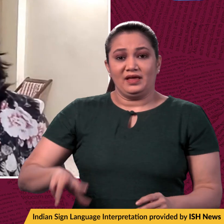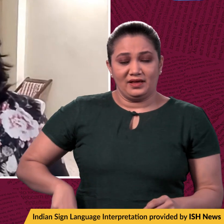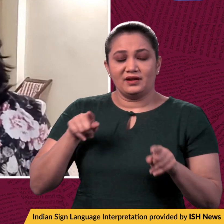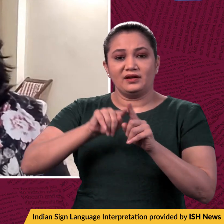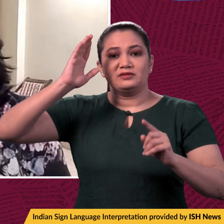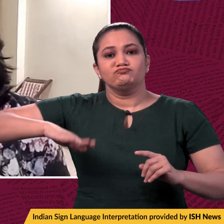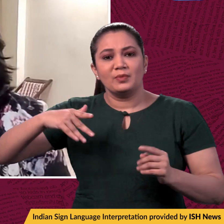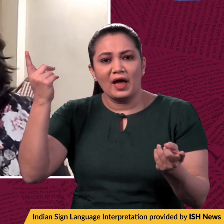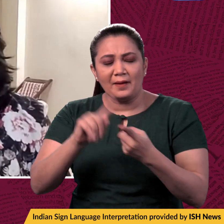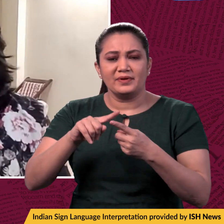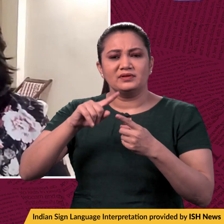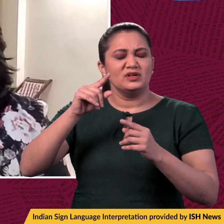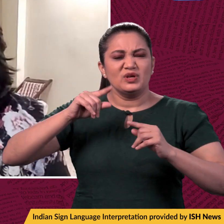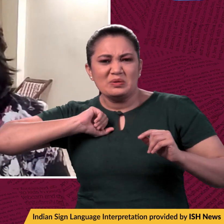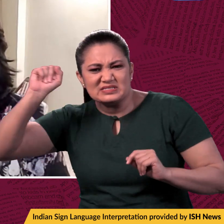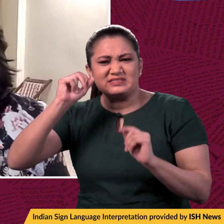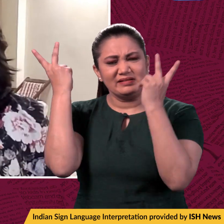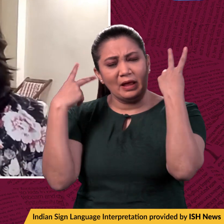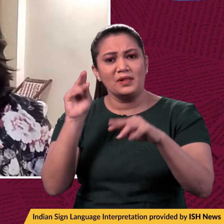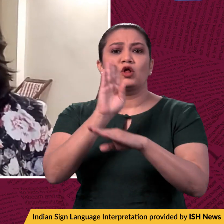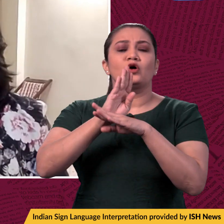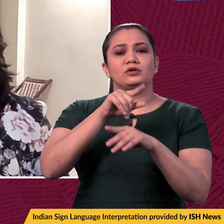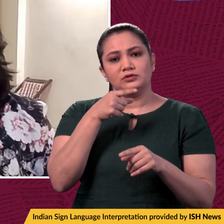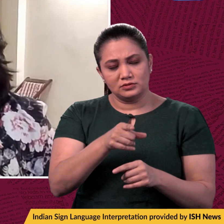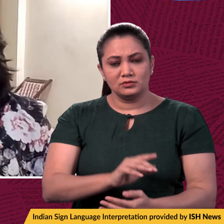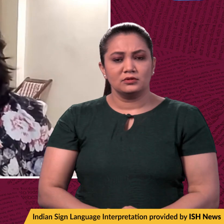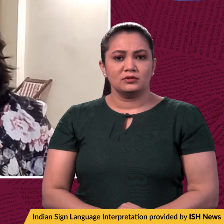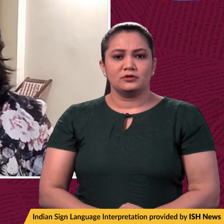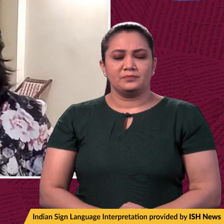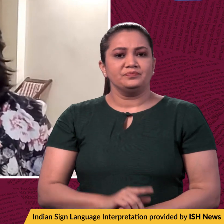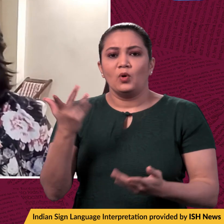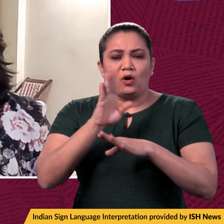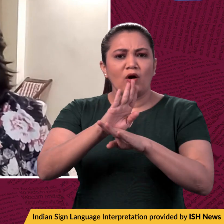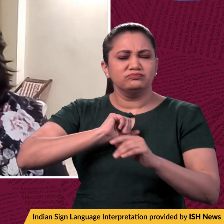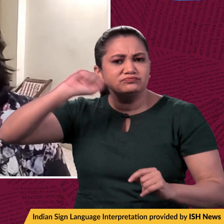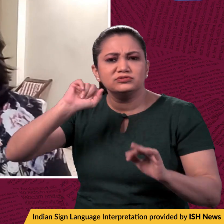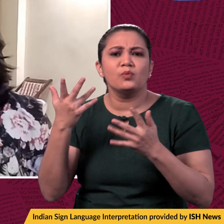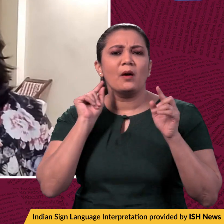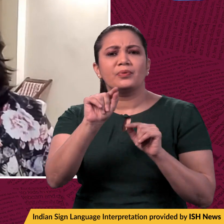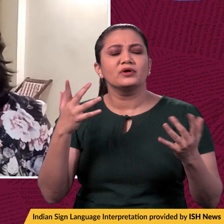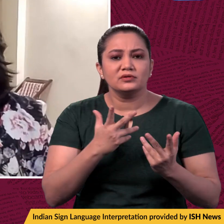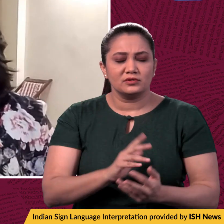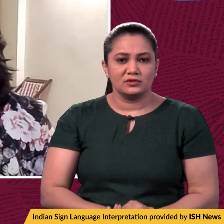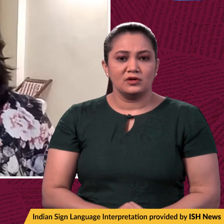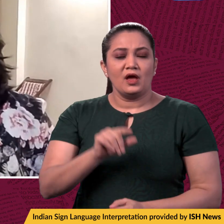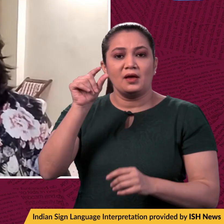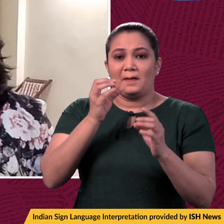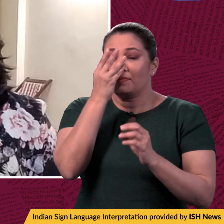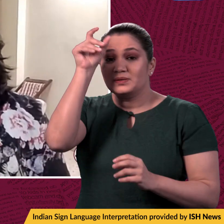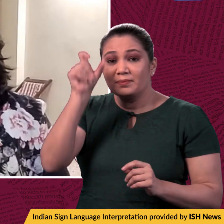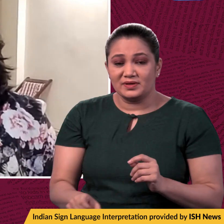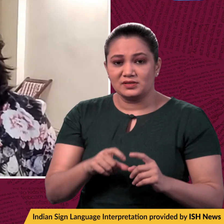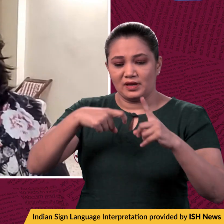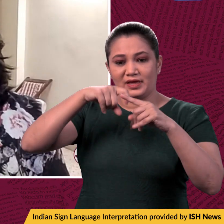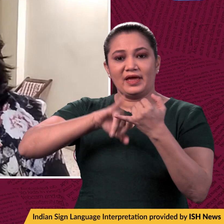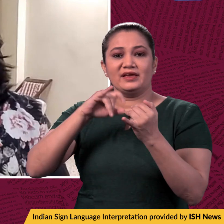Also, in Karnataka Assembly, there was an overnight stir by the Congress, which is protesting and demanding